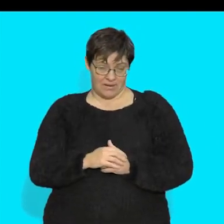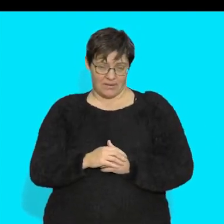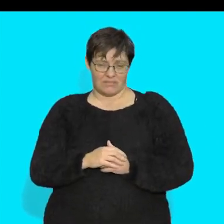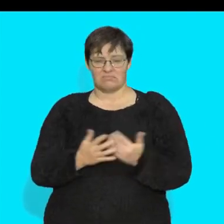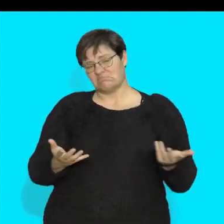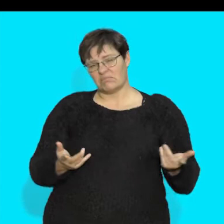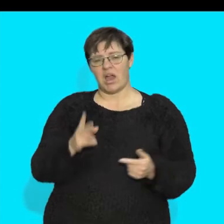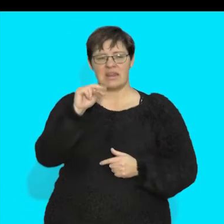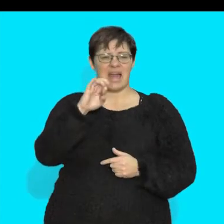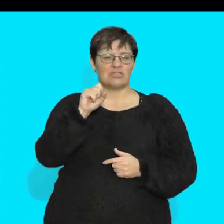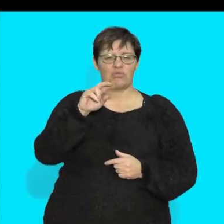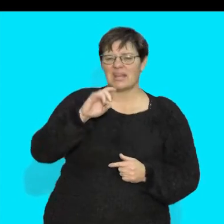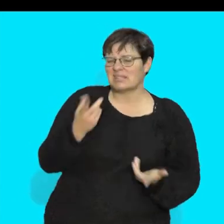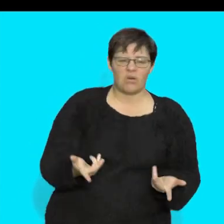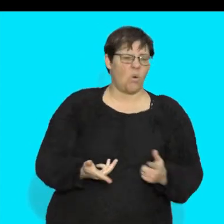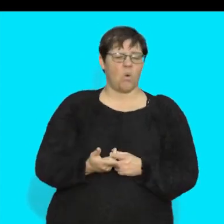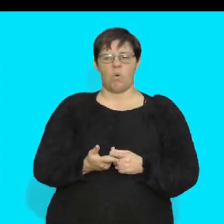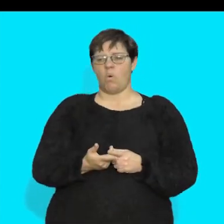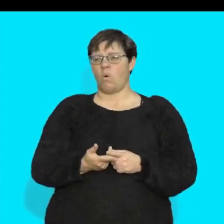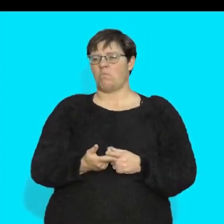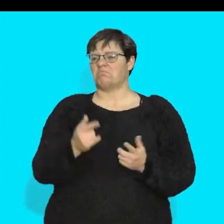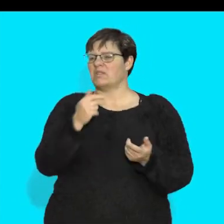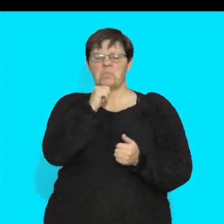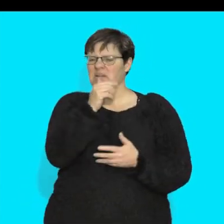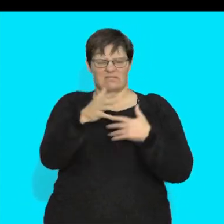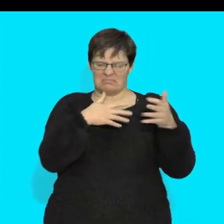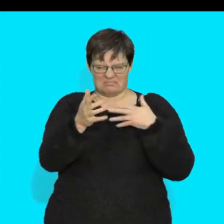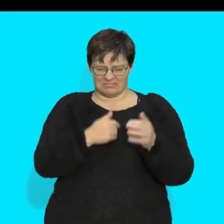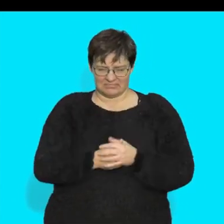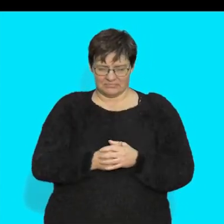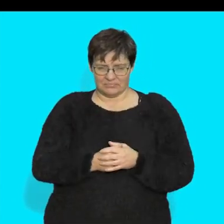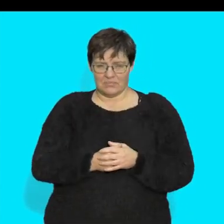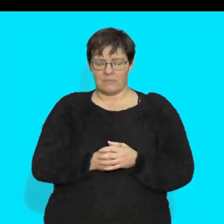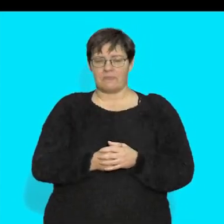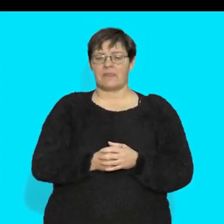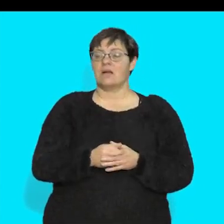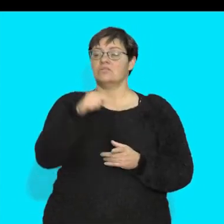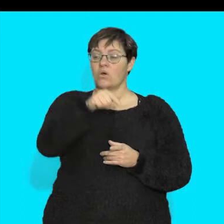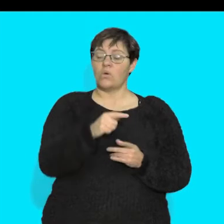ions. Okay? It could be copper nitrate, it could be copper sulfate, doesn't really matter.